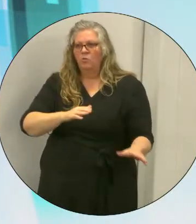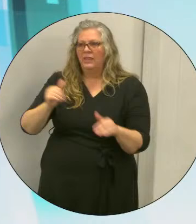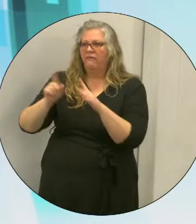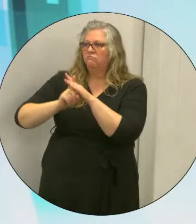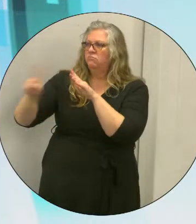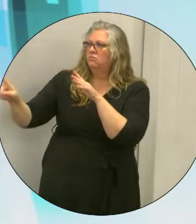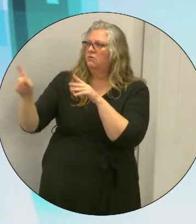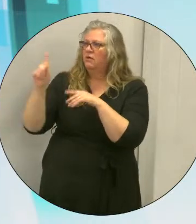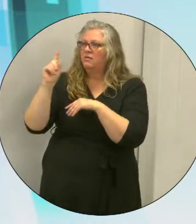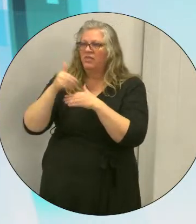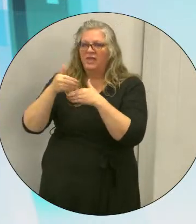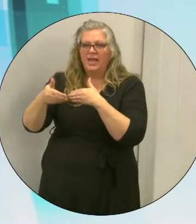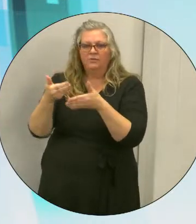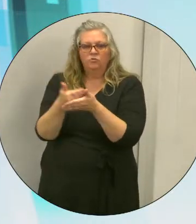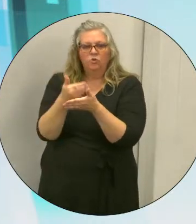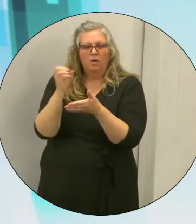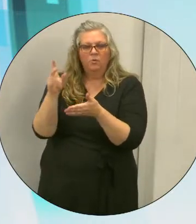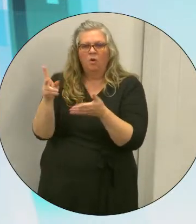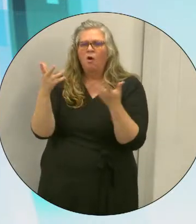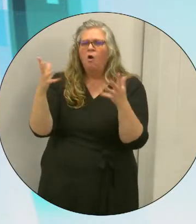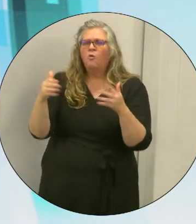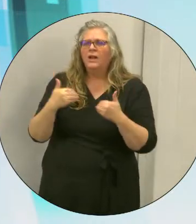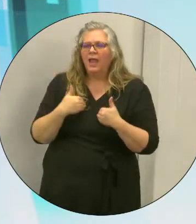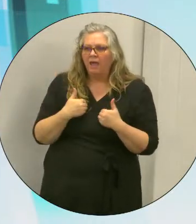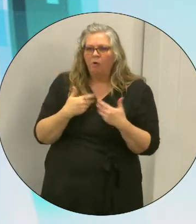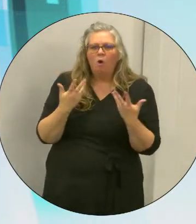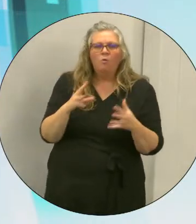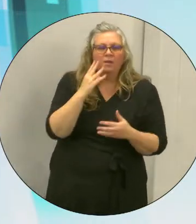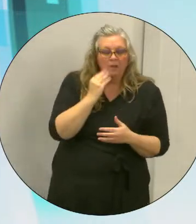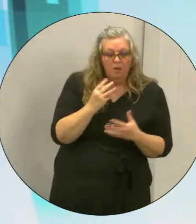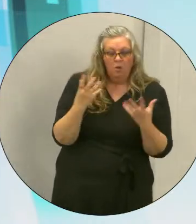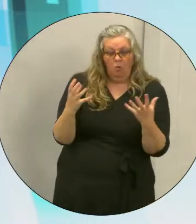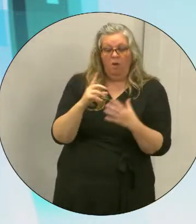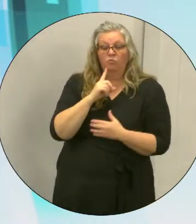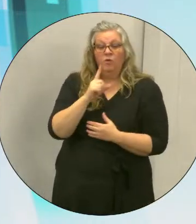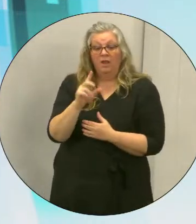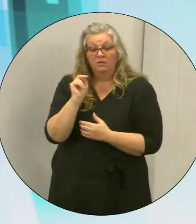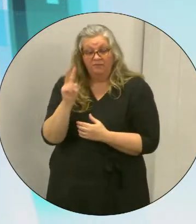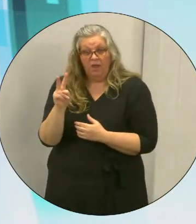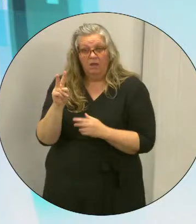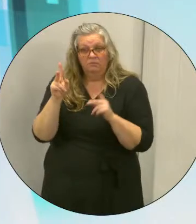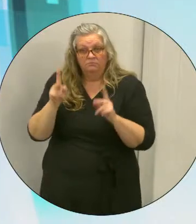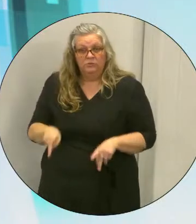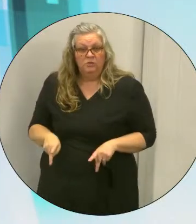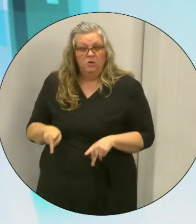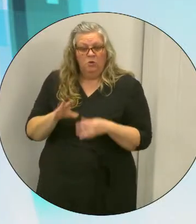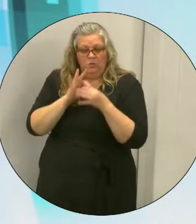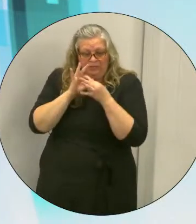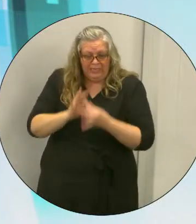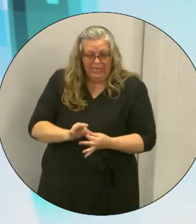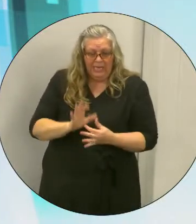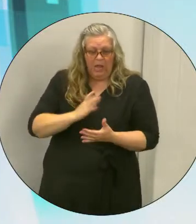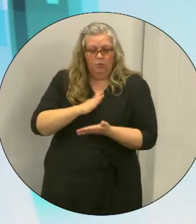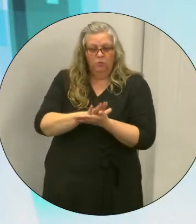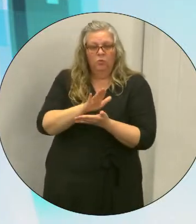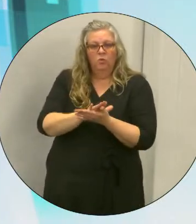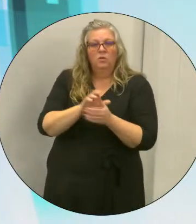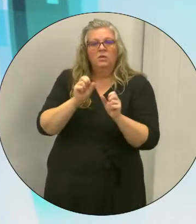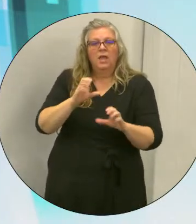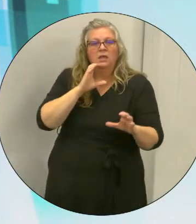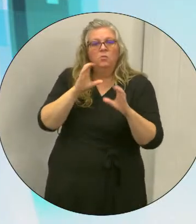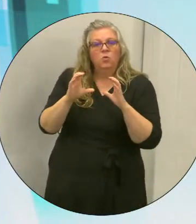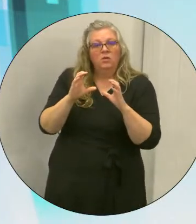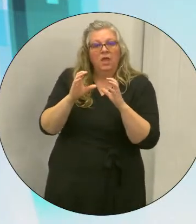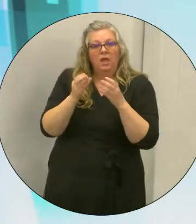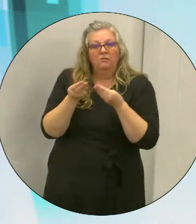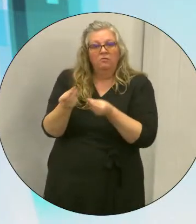opportunity. We already had that, so instead we need a real Nevadan who has ties to our schools and who can communicate fluently with